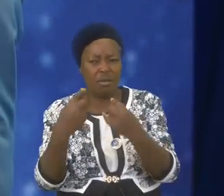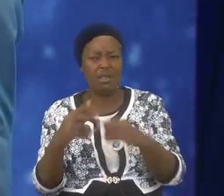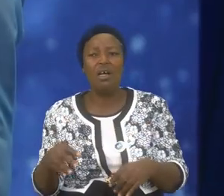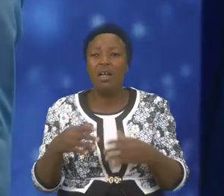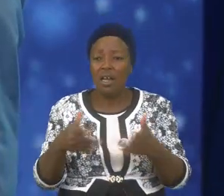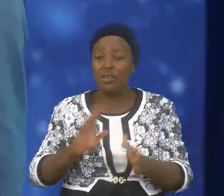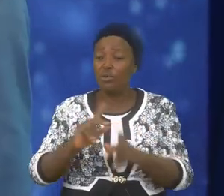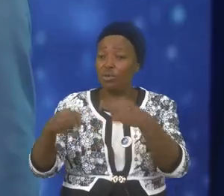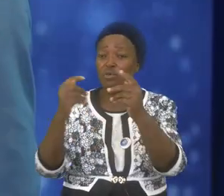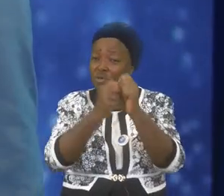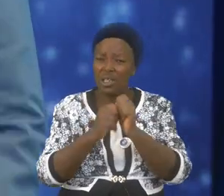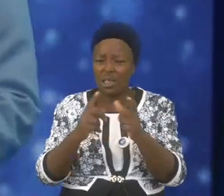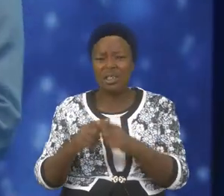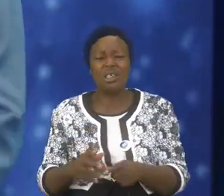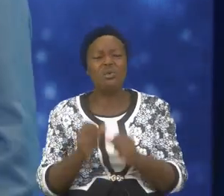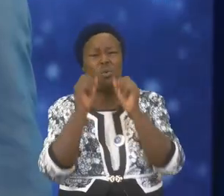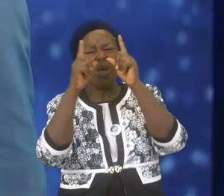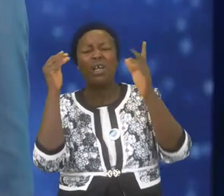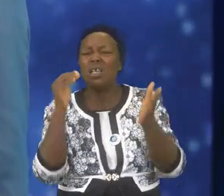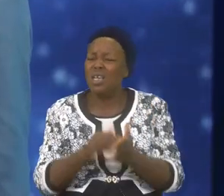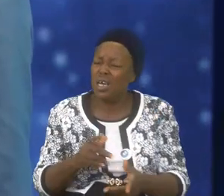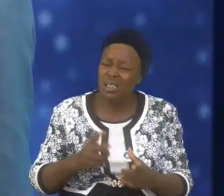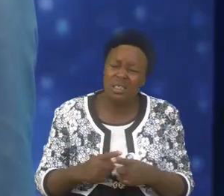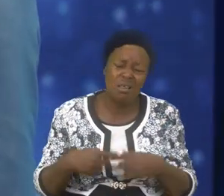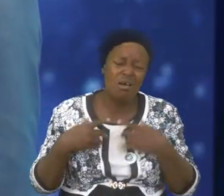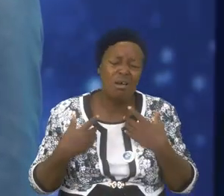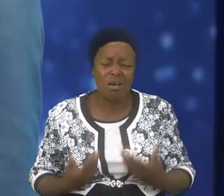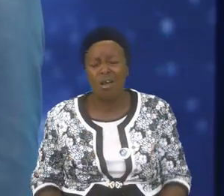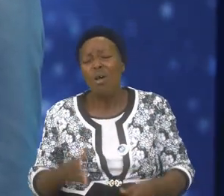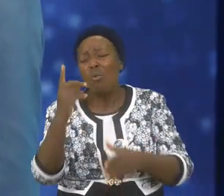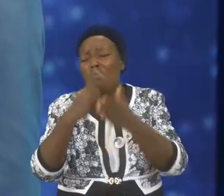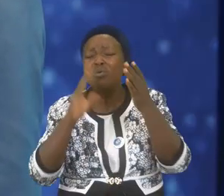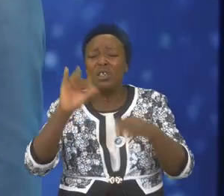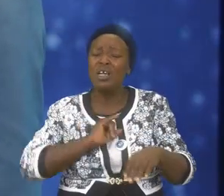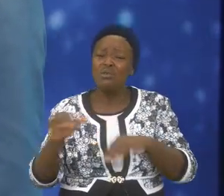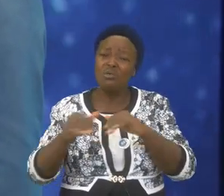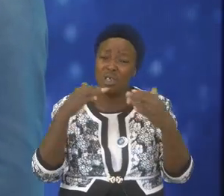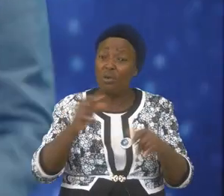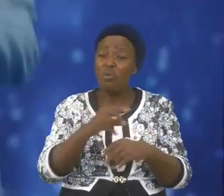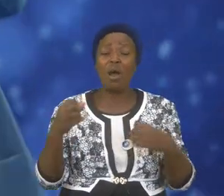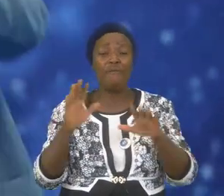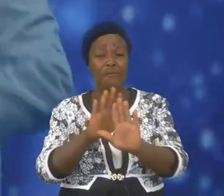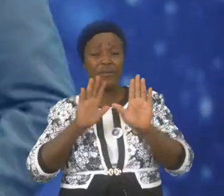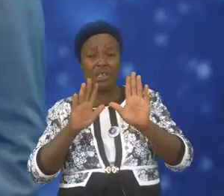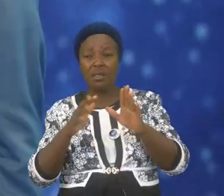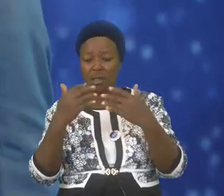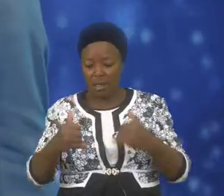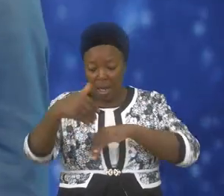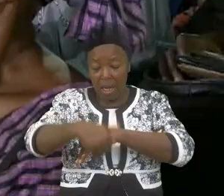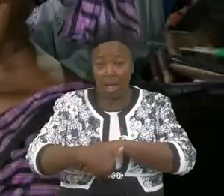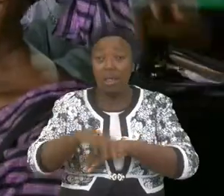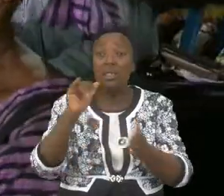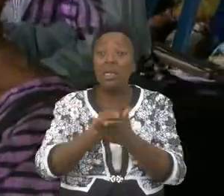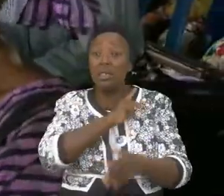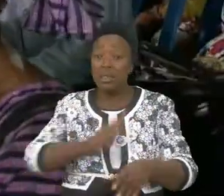what am I going to do? You're afraid. Tonight, that kingdom of death and destruction will be destroyed out of your